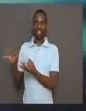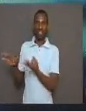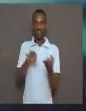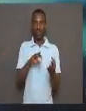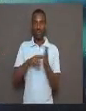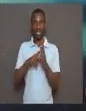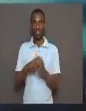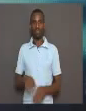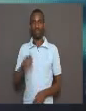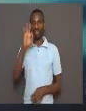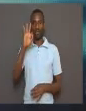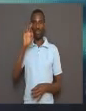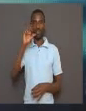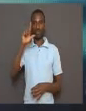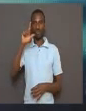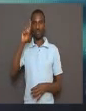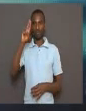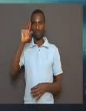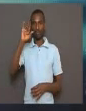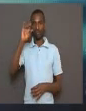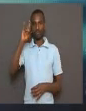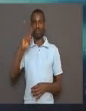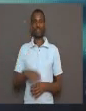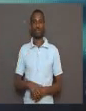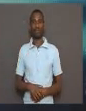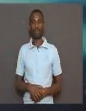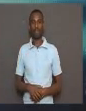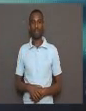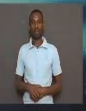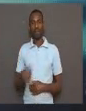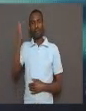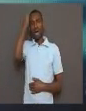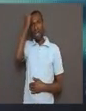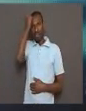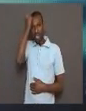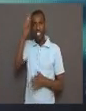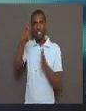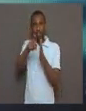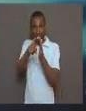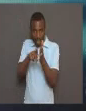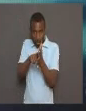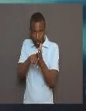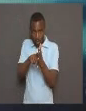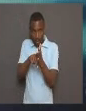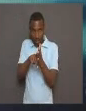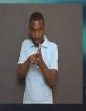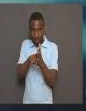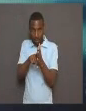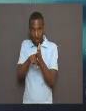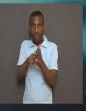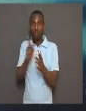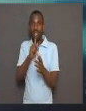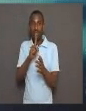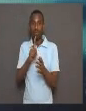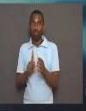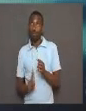The buoyant force referred to in Archimedes' principle is the upward